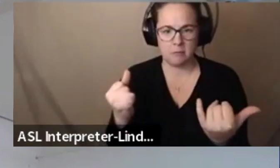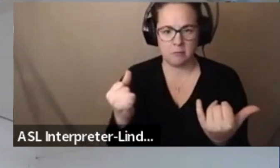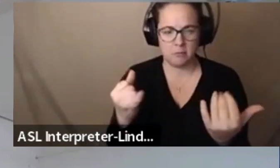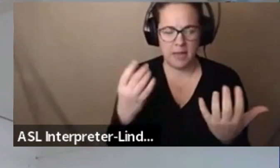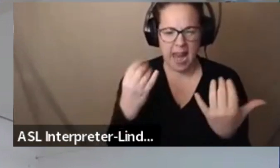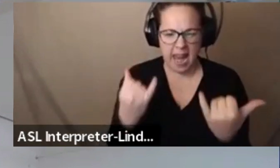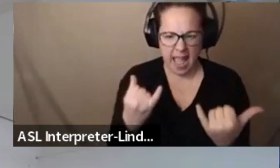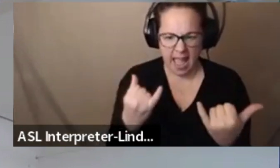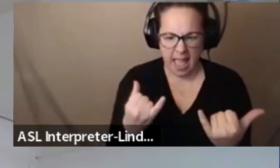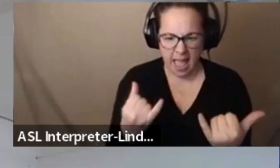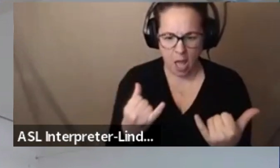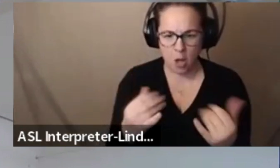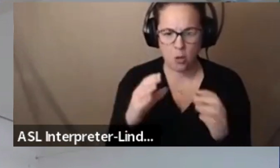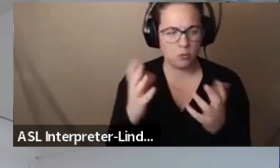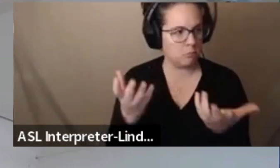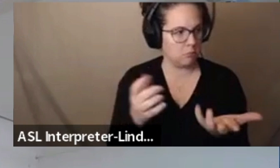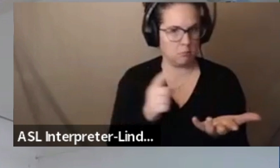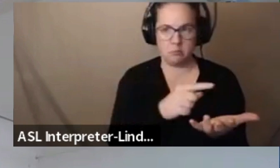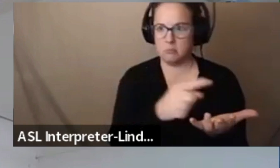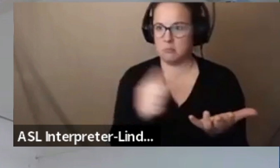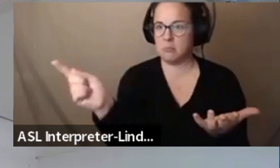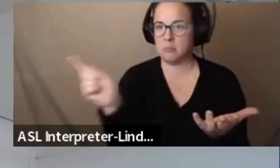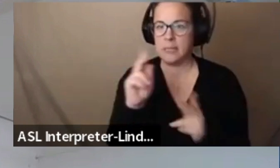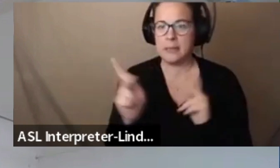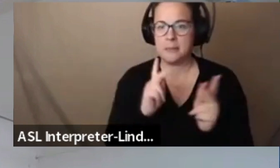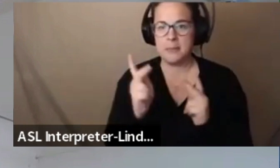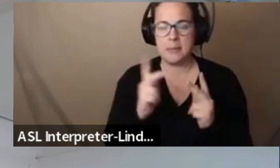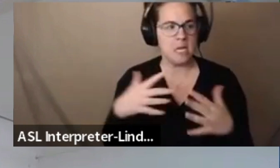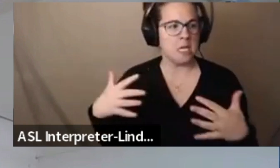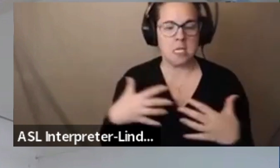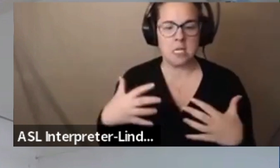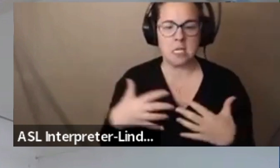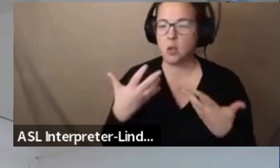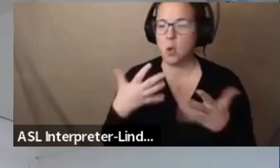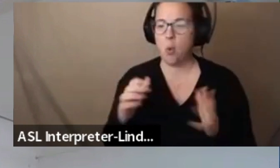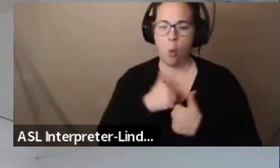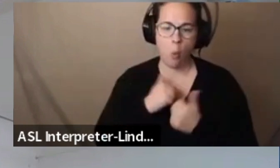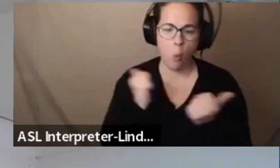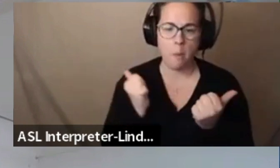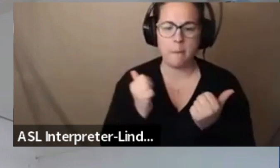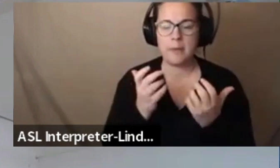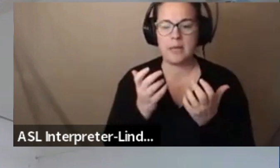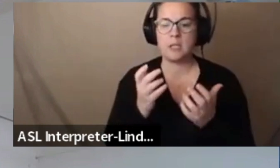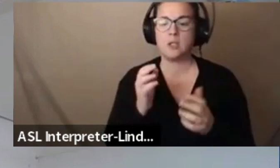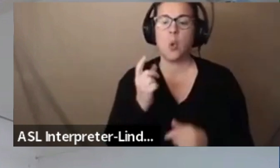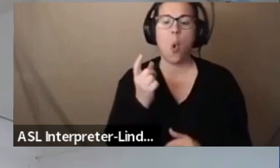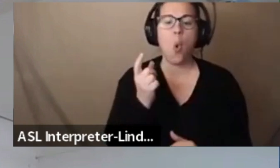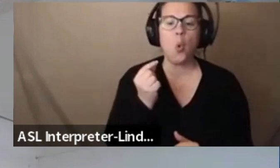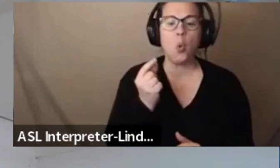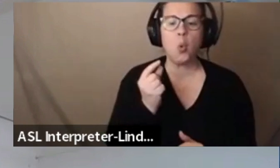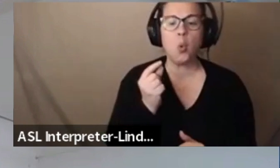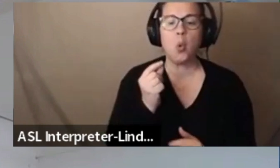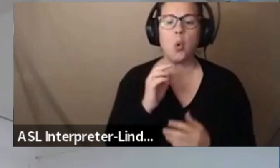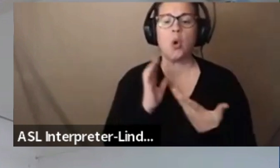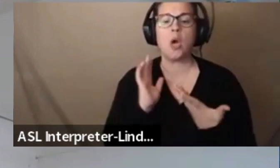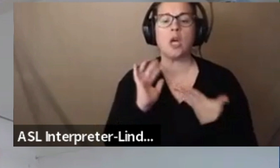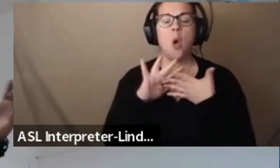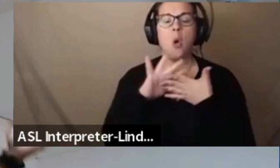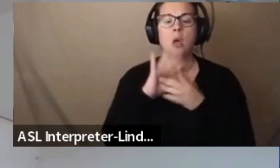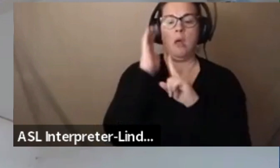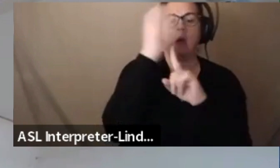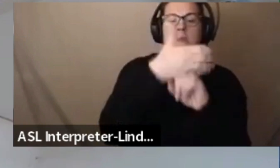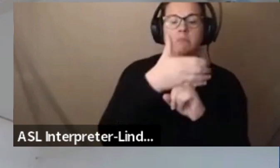see that people are frightened to be open about their sexuality, and so they code it. People are still unpacking people